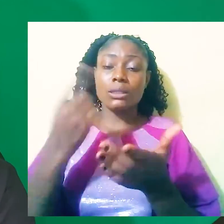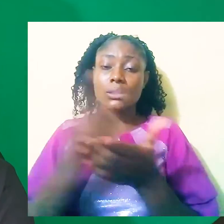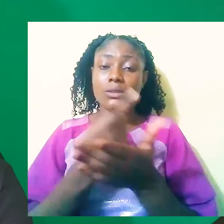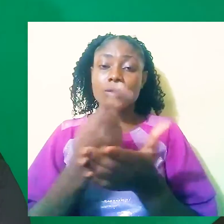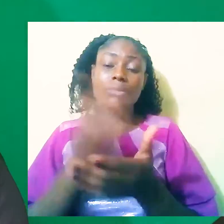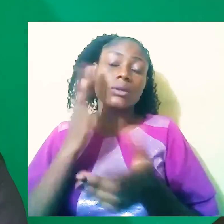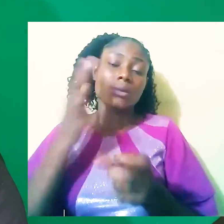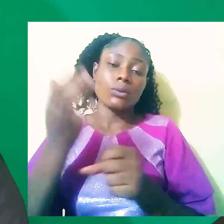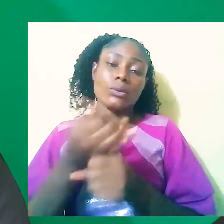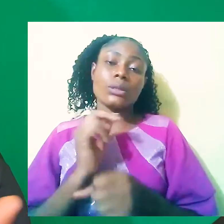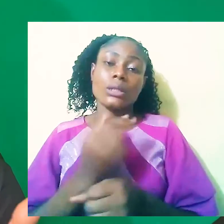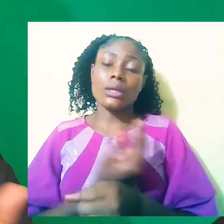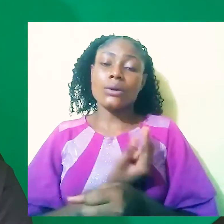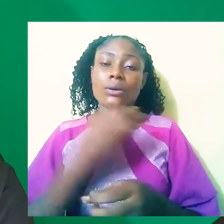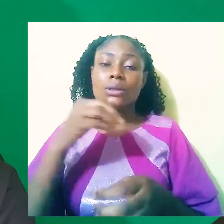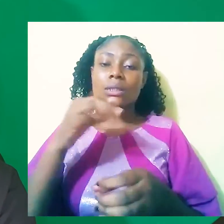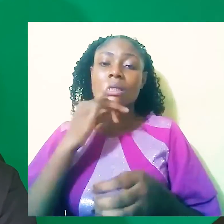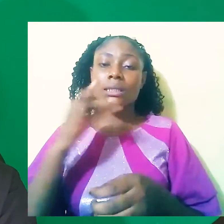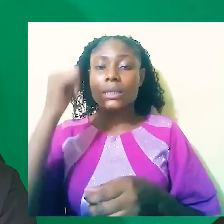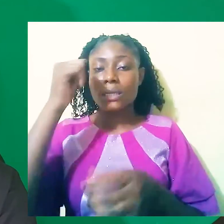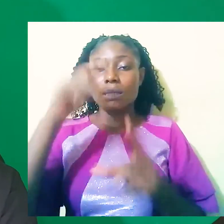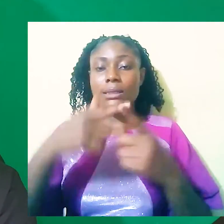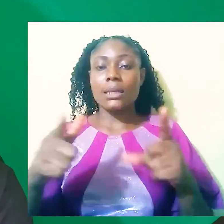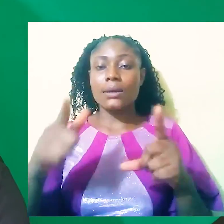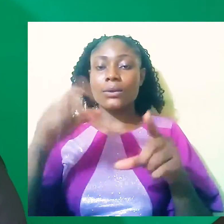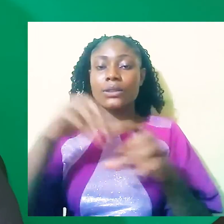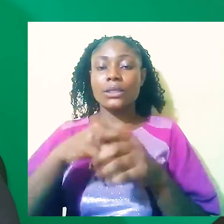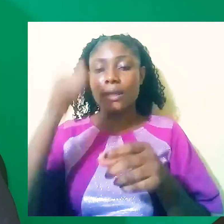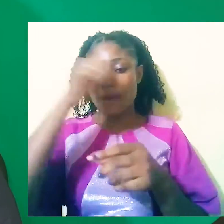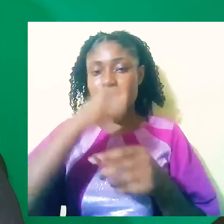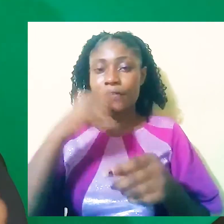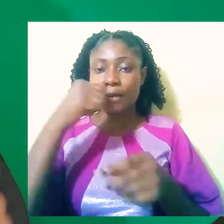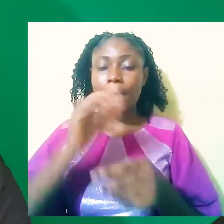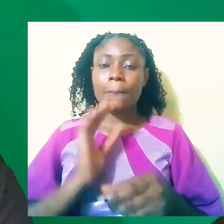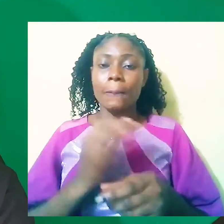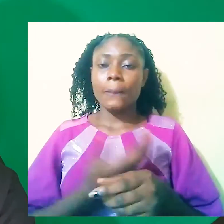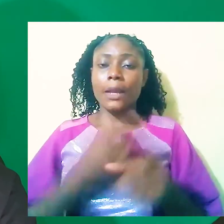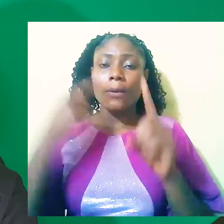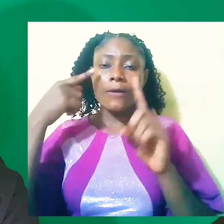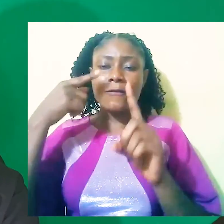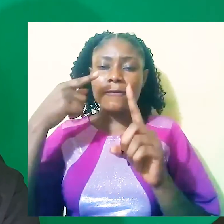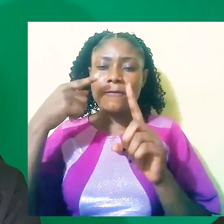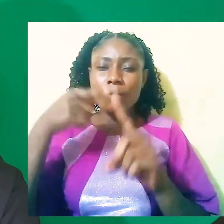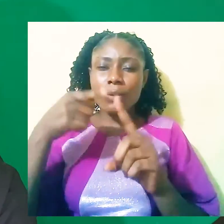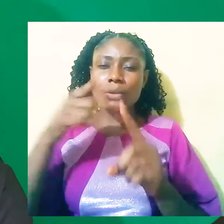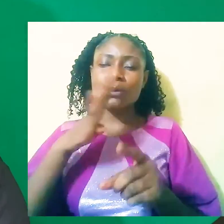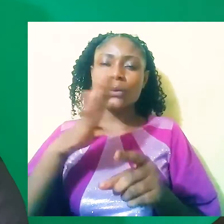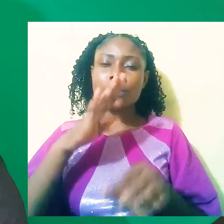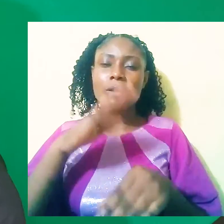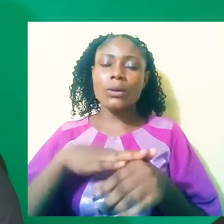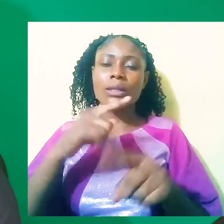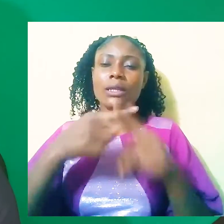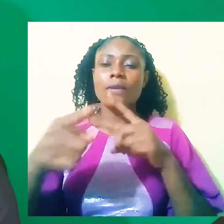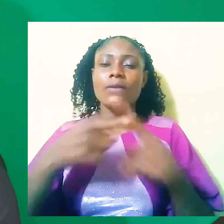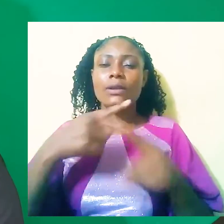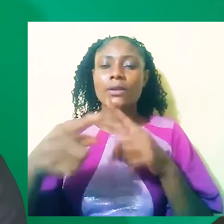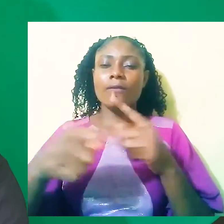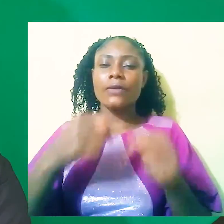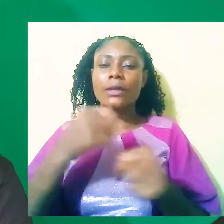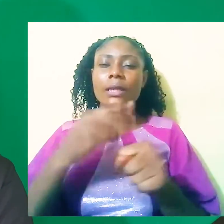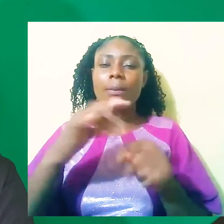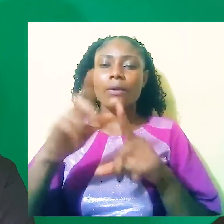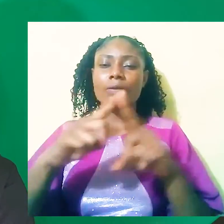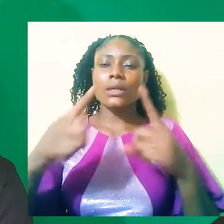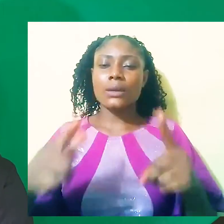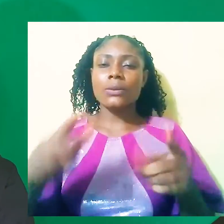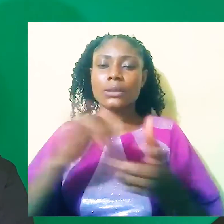from today till as long as this discussion will take us is sign languages in Africa. And our focus is going to be to